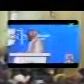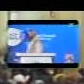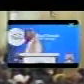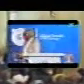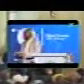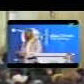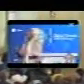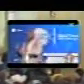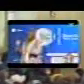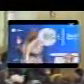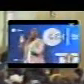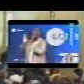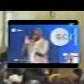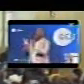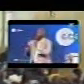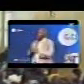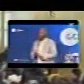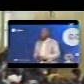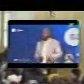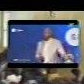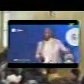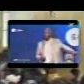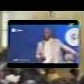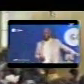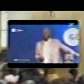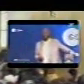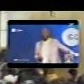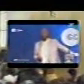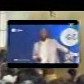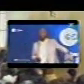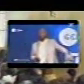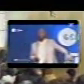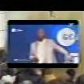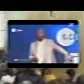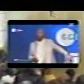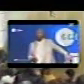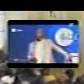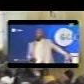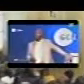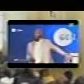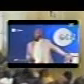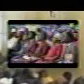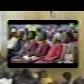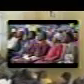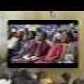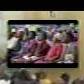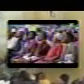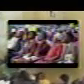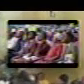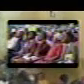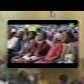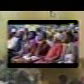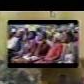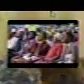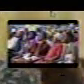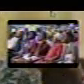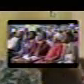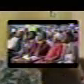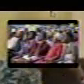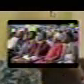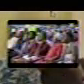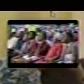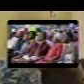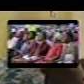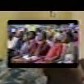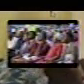have watched for a nation that could not save us. Coming to